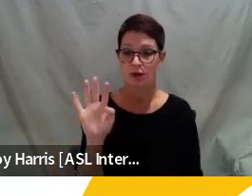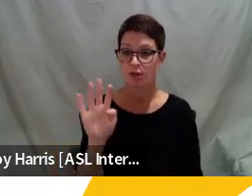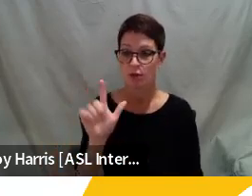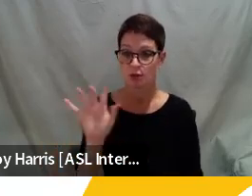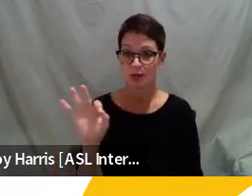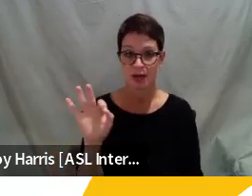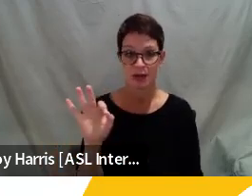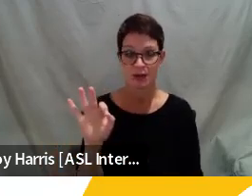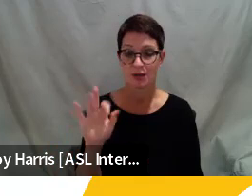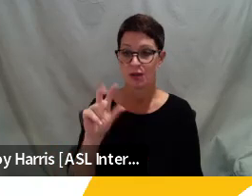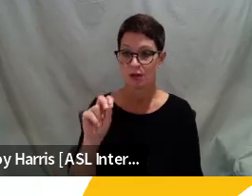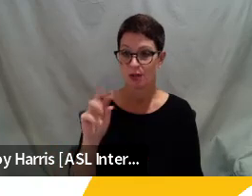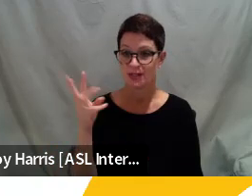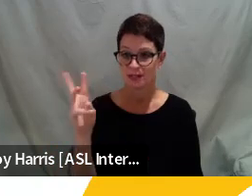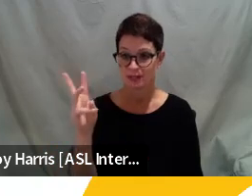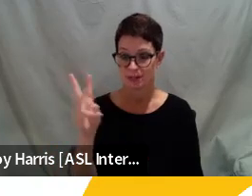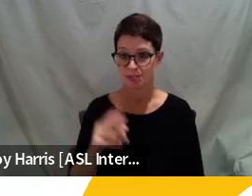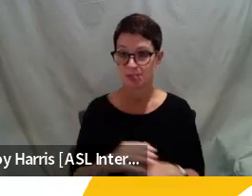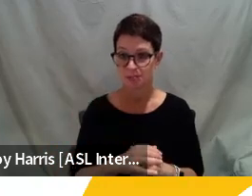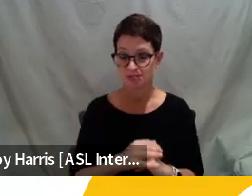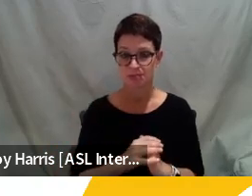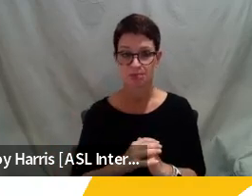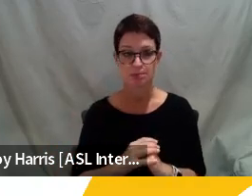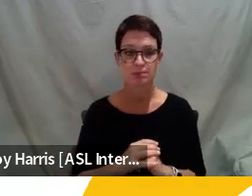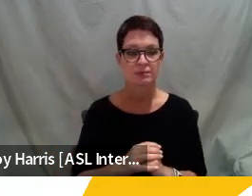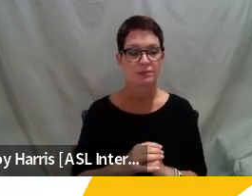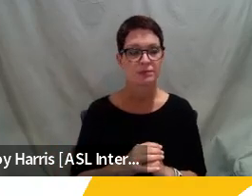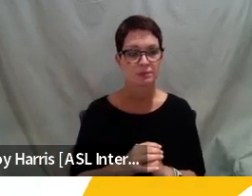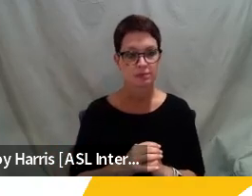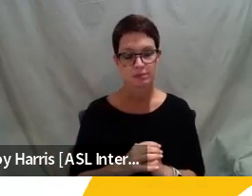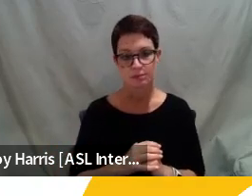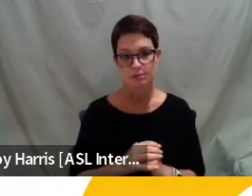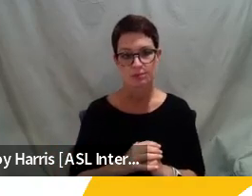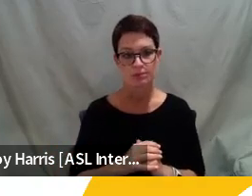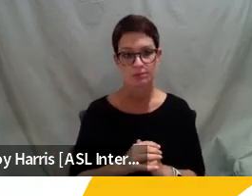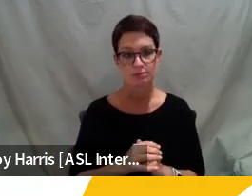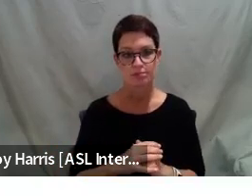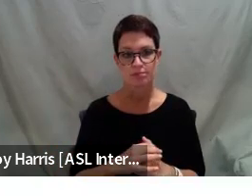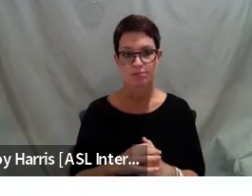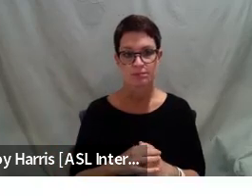215-429-3016.